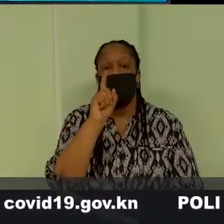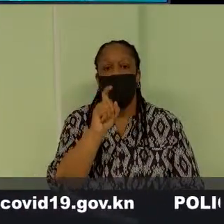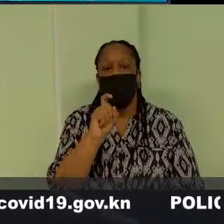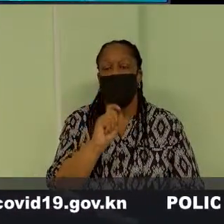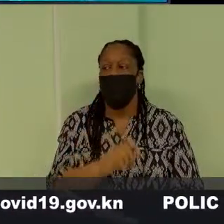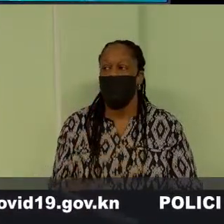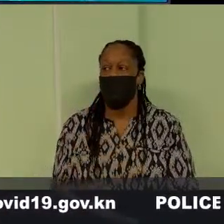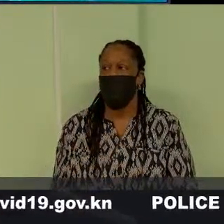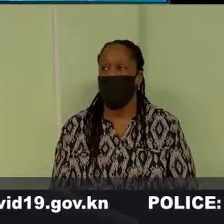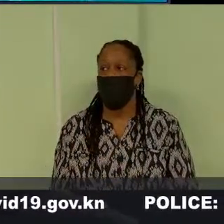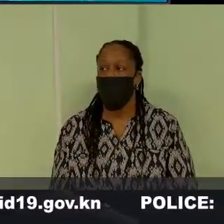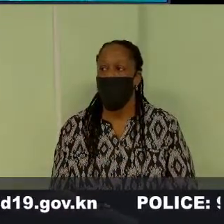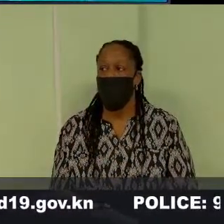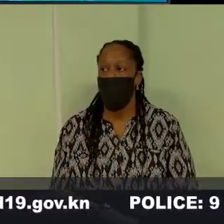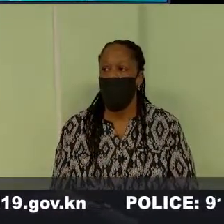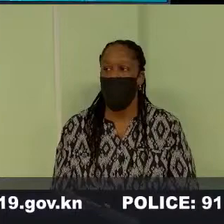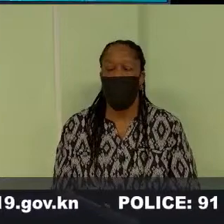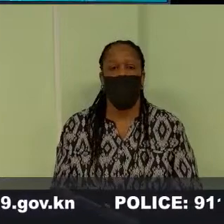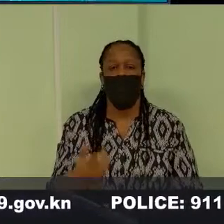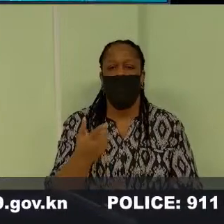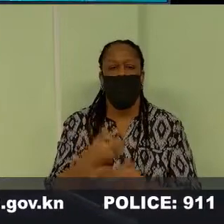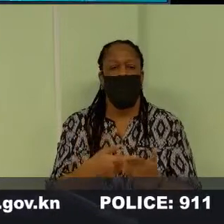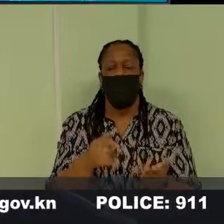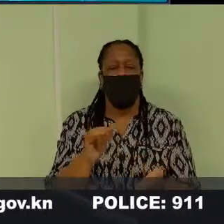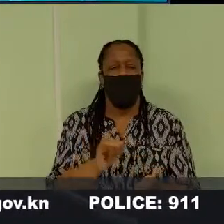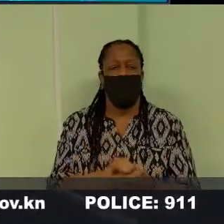what is this antibody cocktail